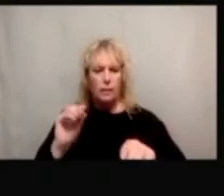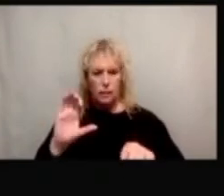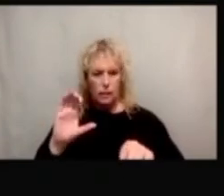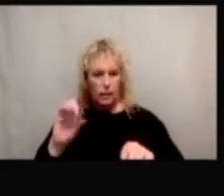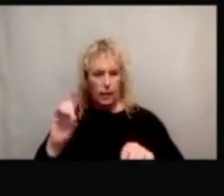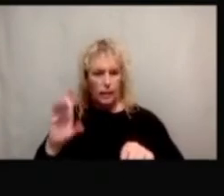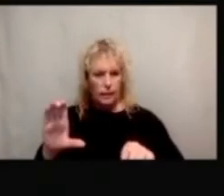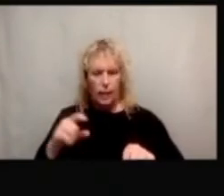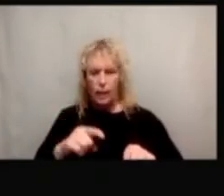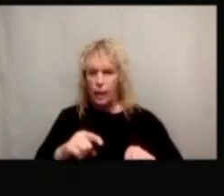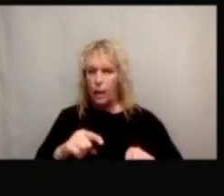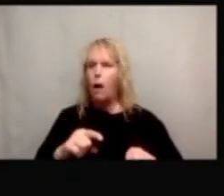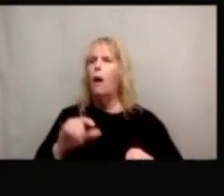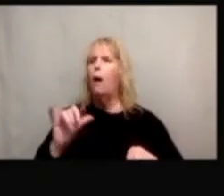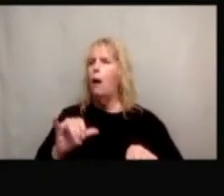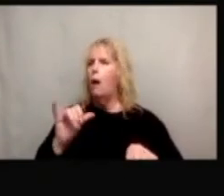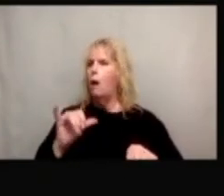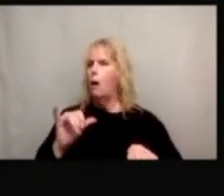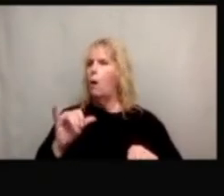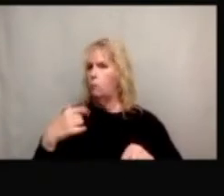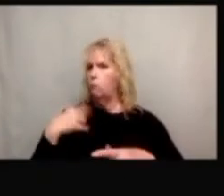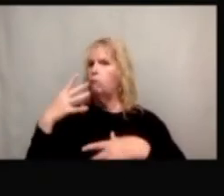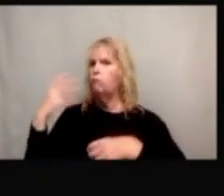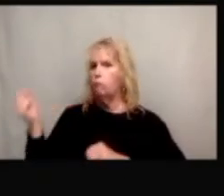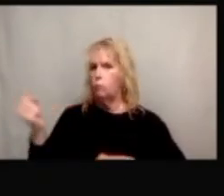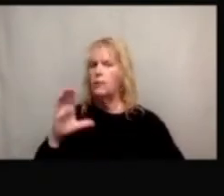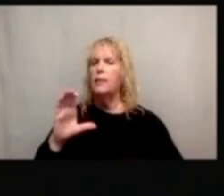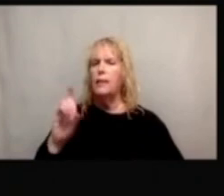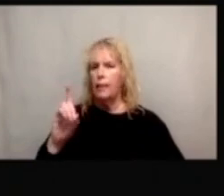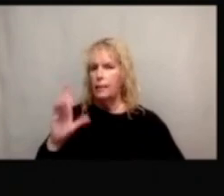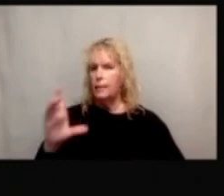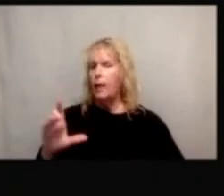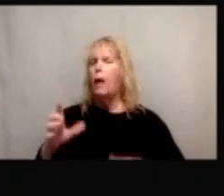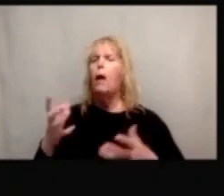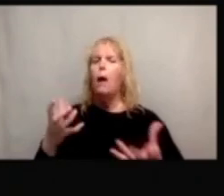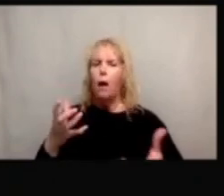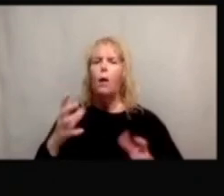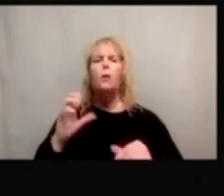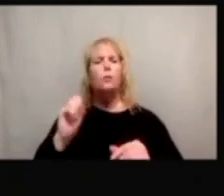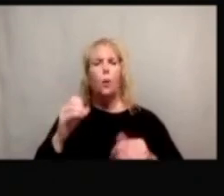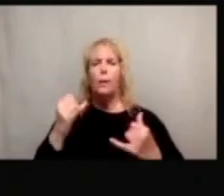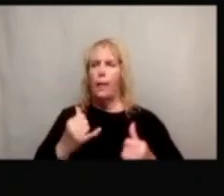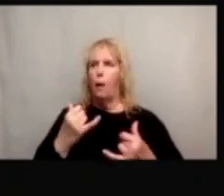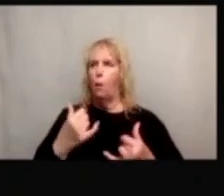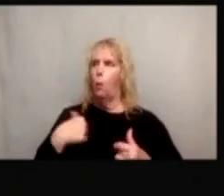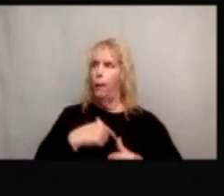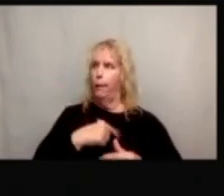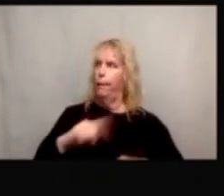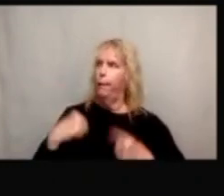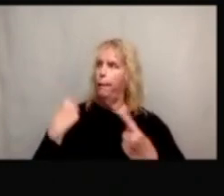and then it gets repeated. But I can also see now, especially living through COVID, how